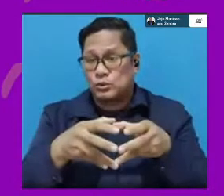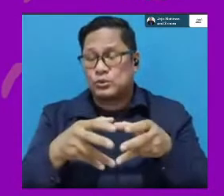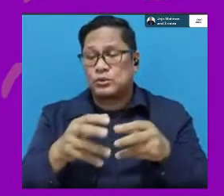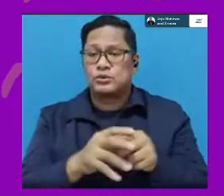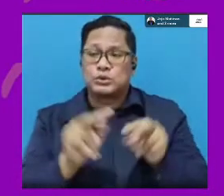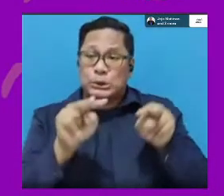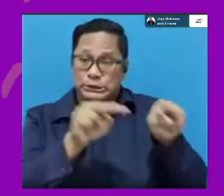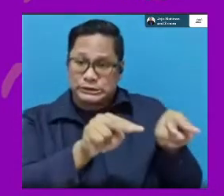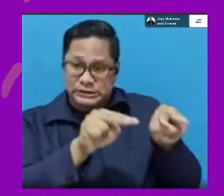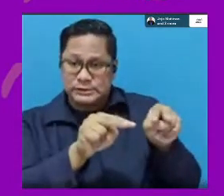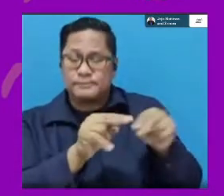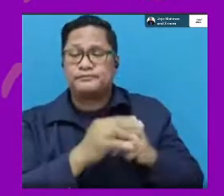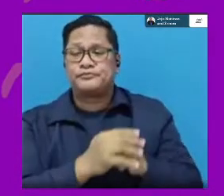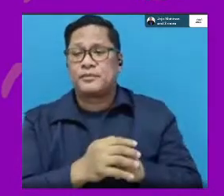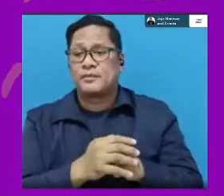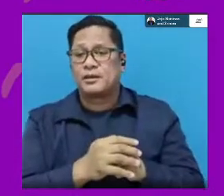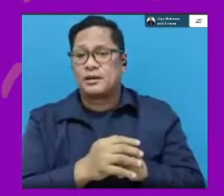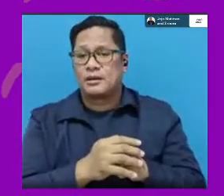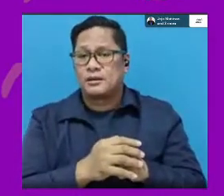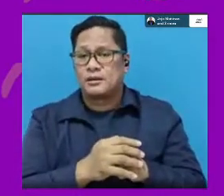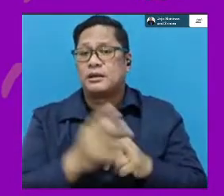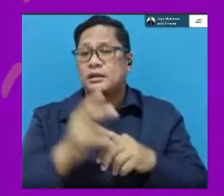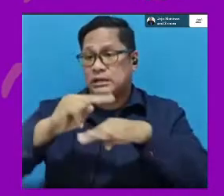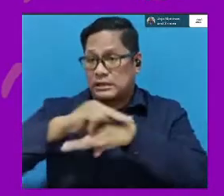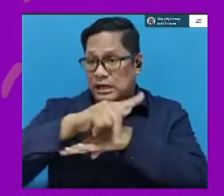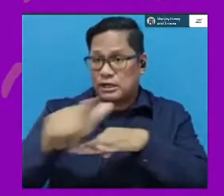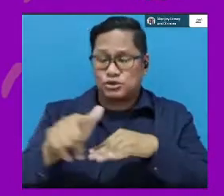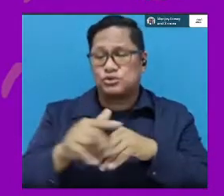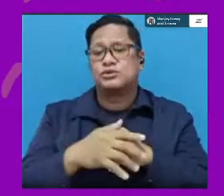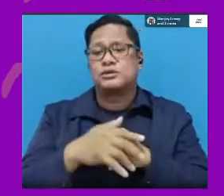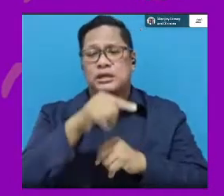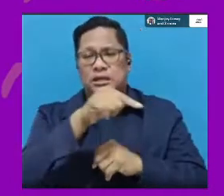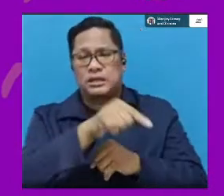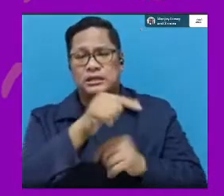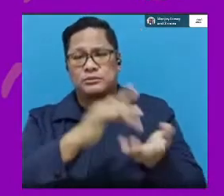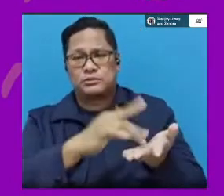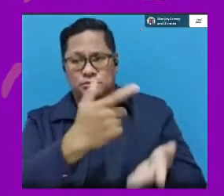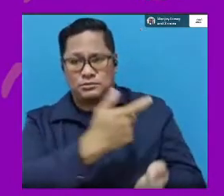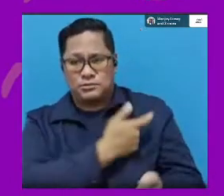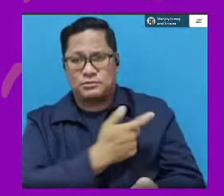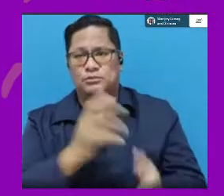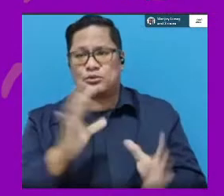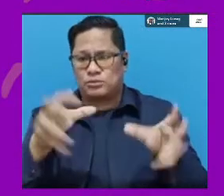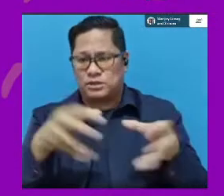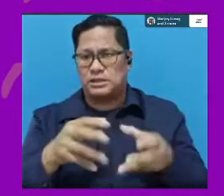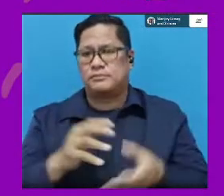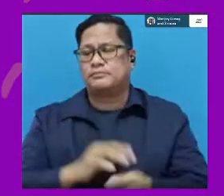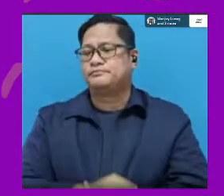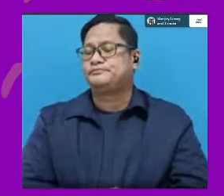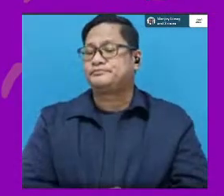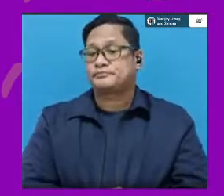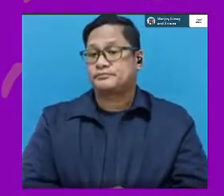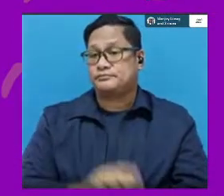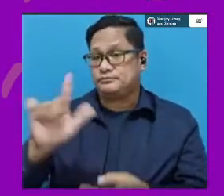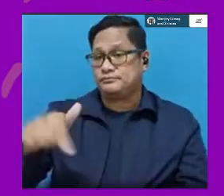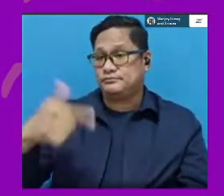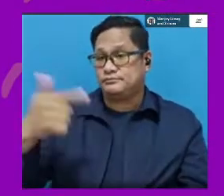this, the NAFIC, or the National Adverse Event Following Immunization Committee. Next slide,